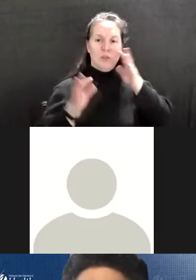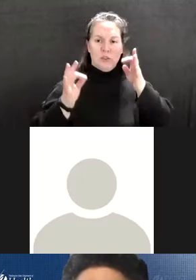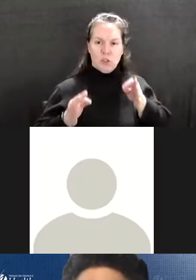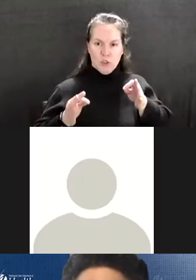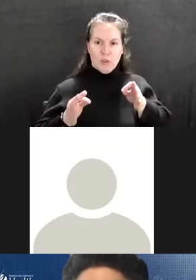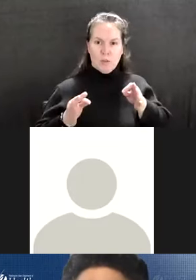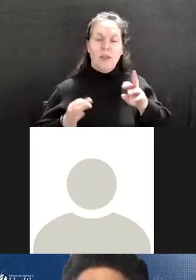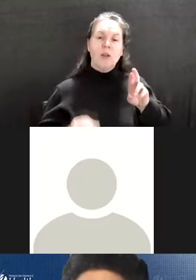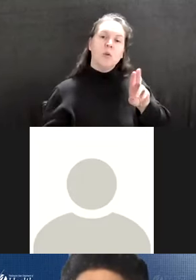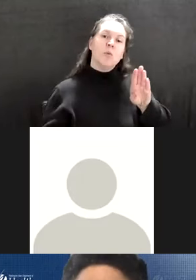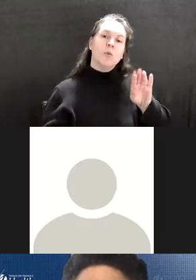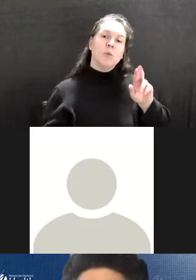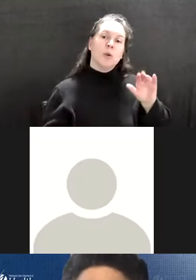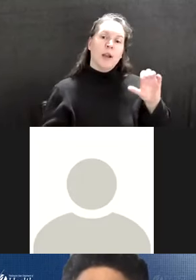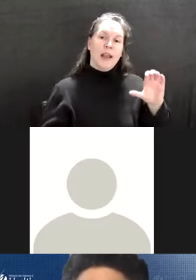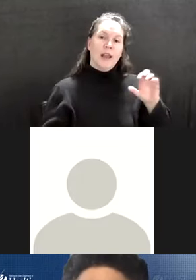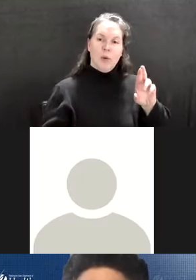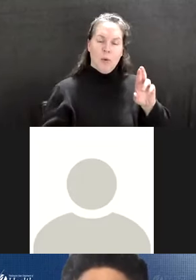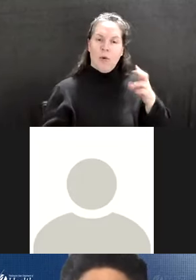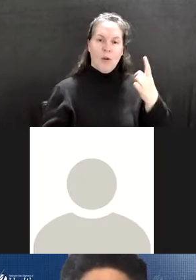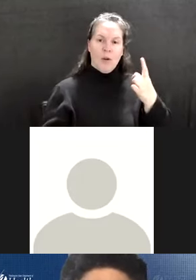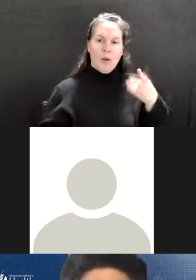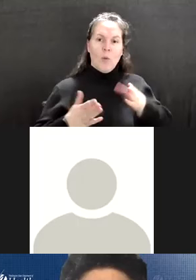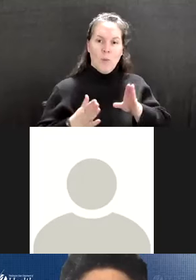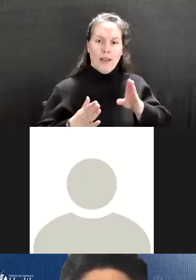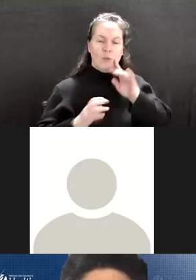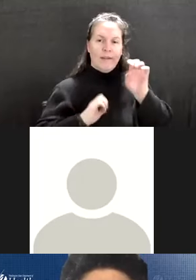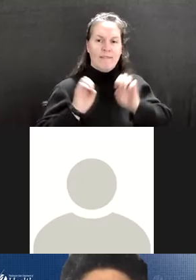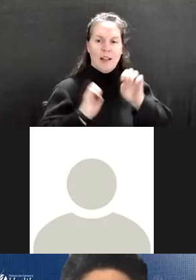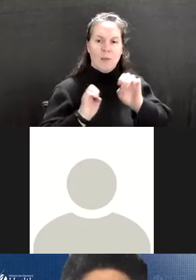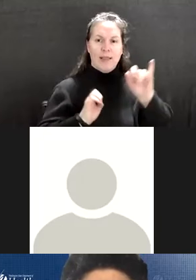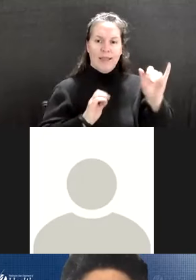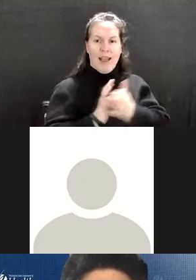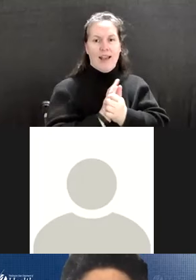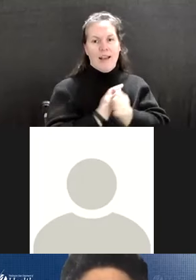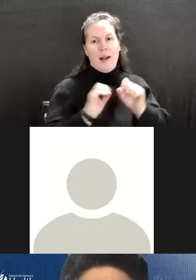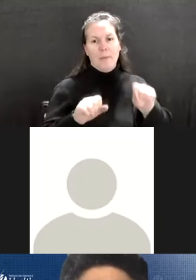a rubric or a way of evaluating that competency.